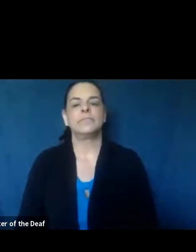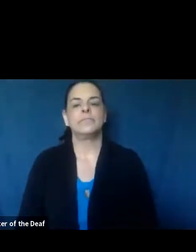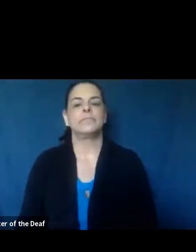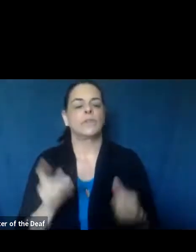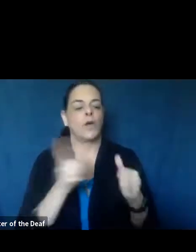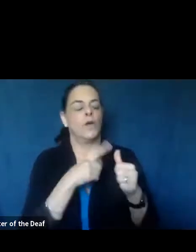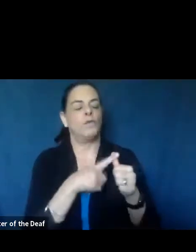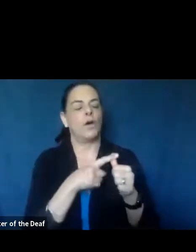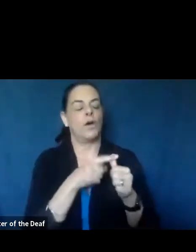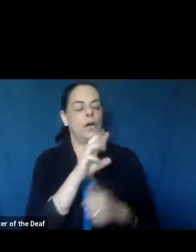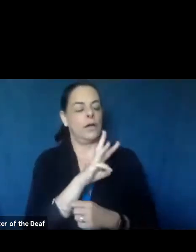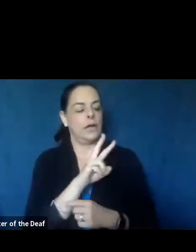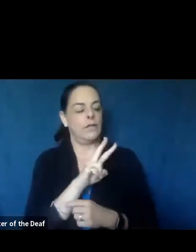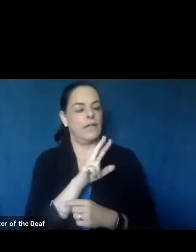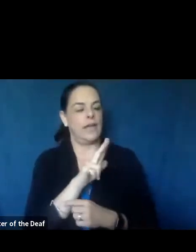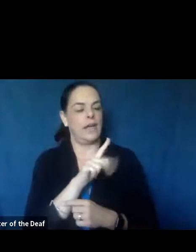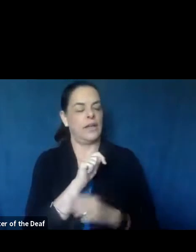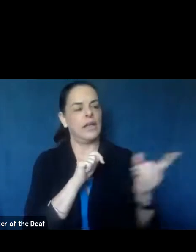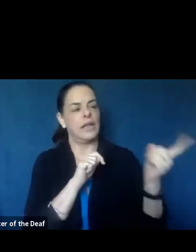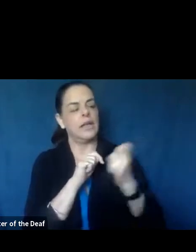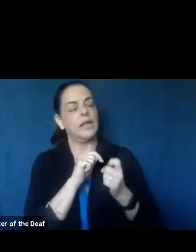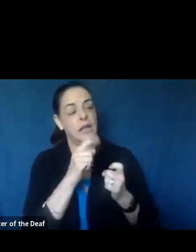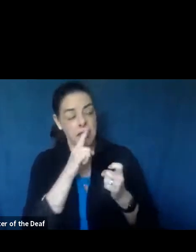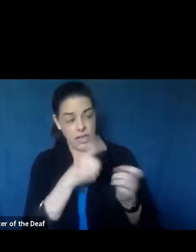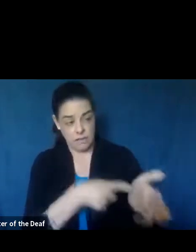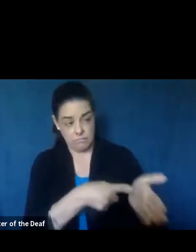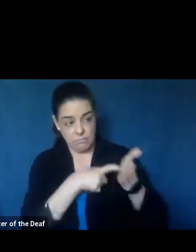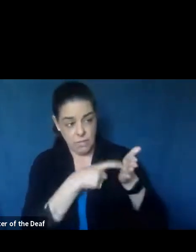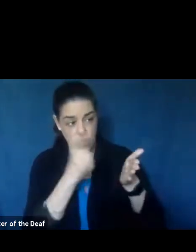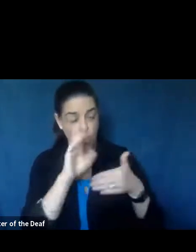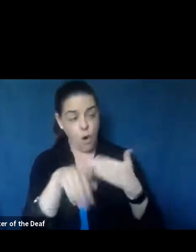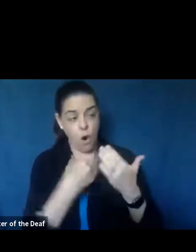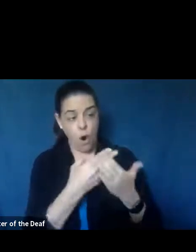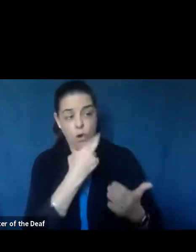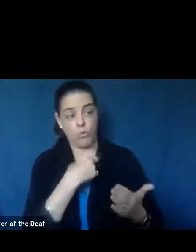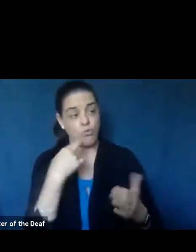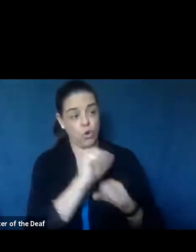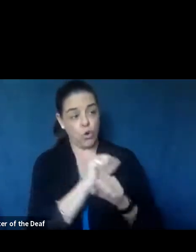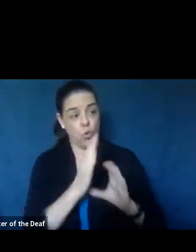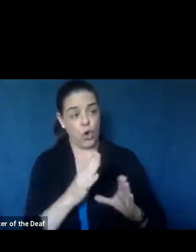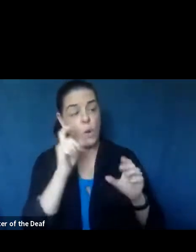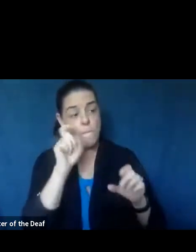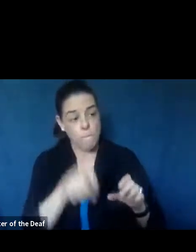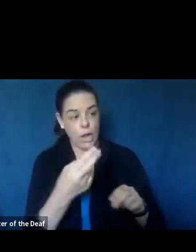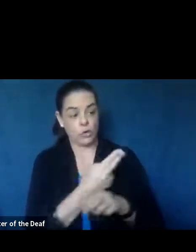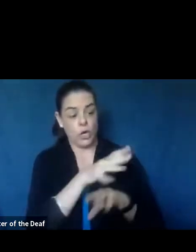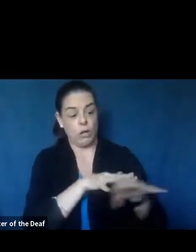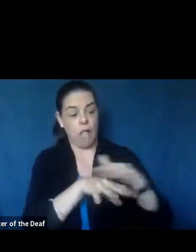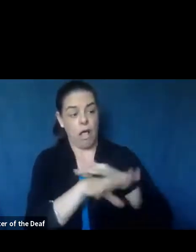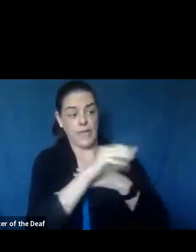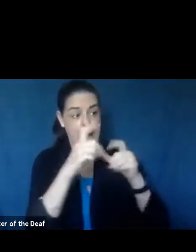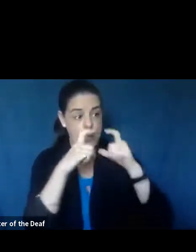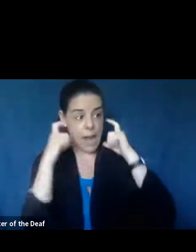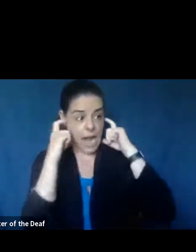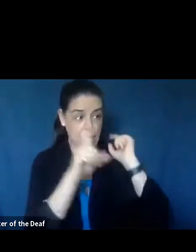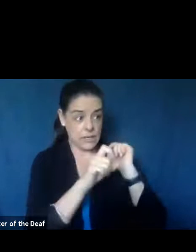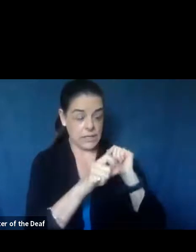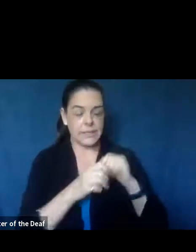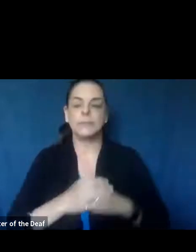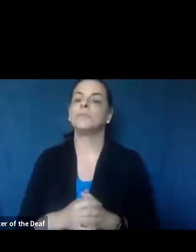First question we have is from WVLT. They ask, is it mandatory for all restaurant workers to wear gloves and masks?